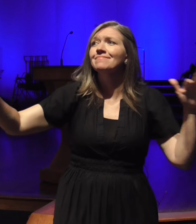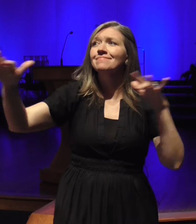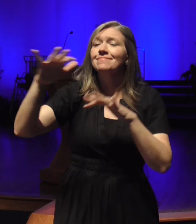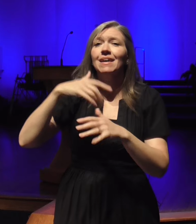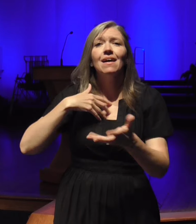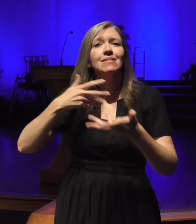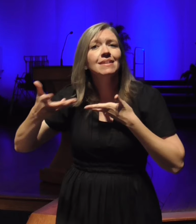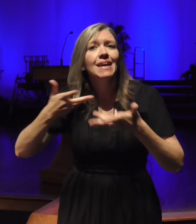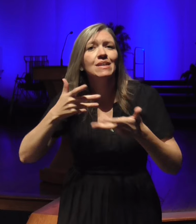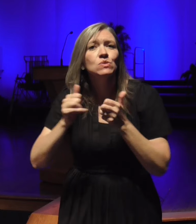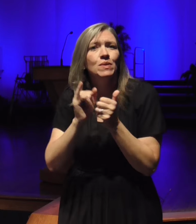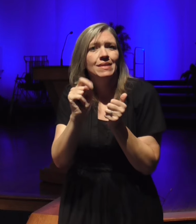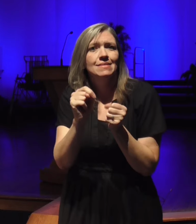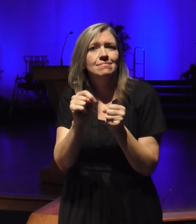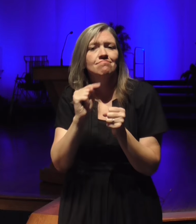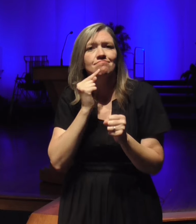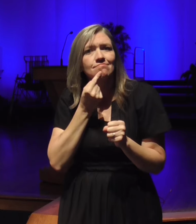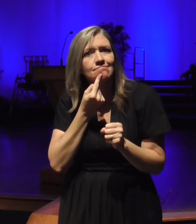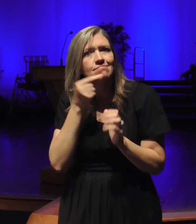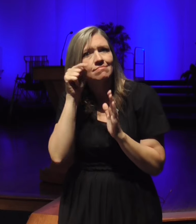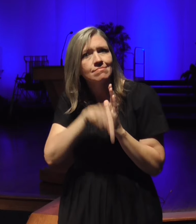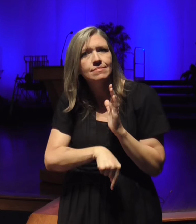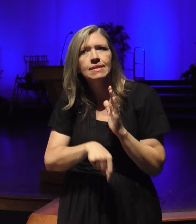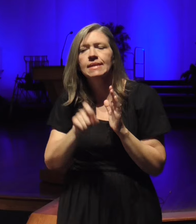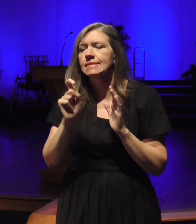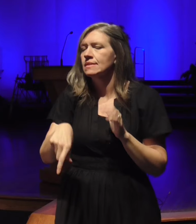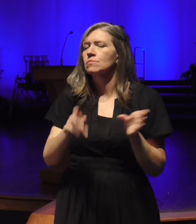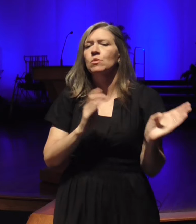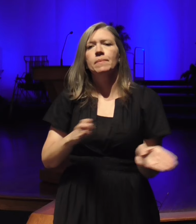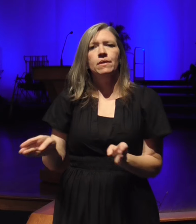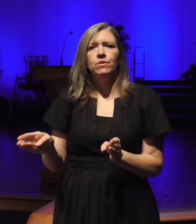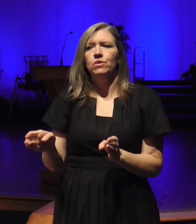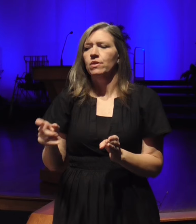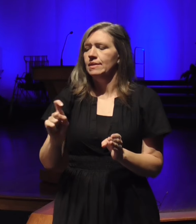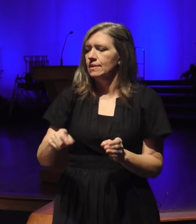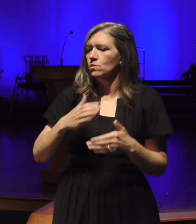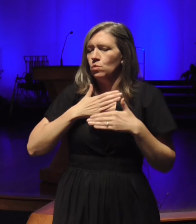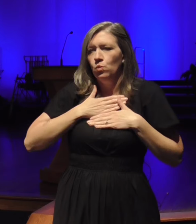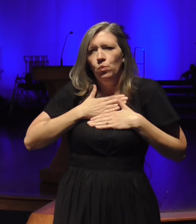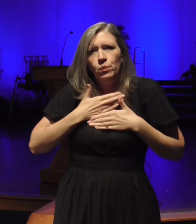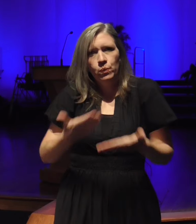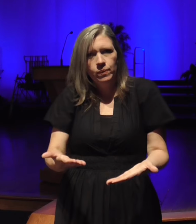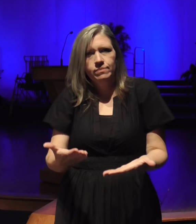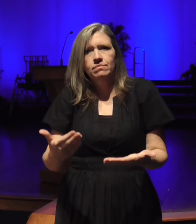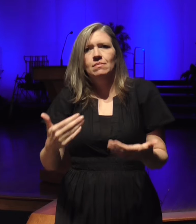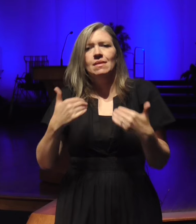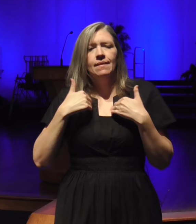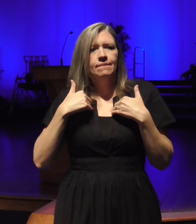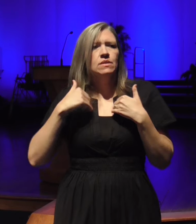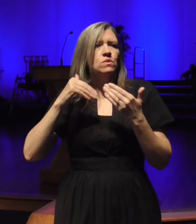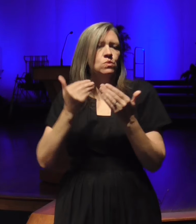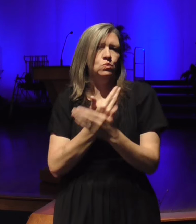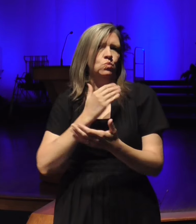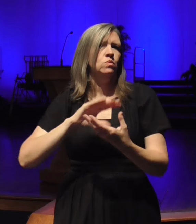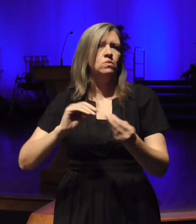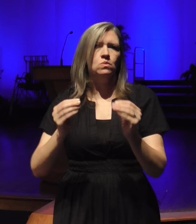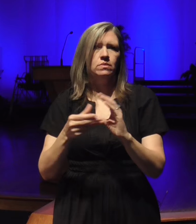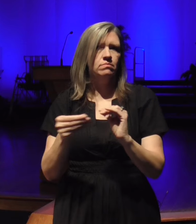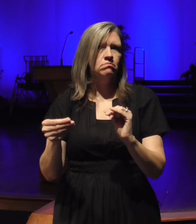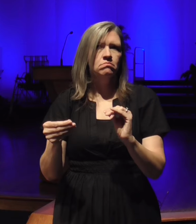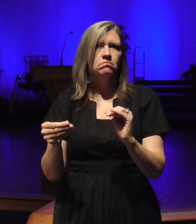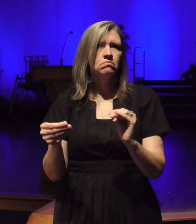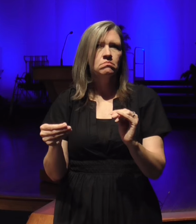embrace it in the here and now. My good is all around me. I engage with it profoundly, which means I need to prepare for